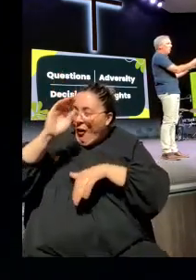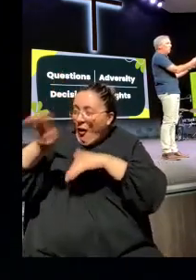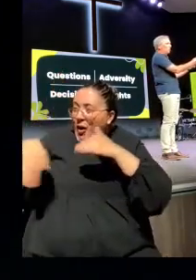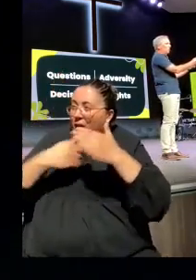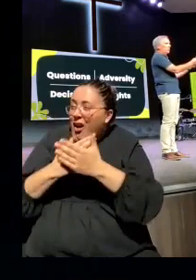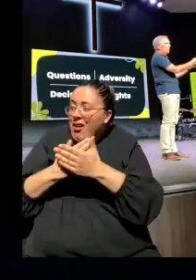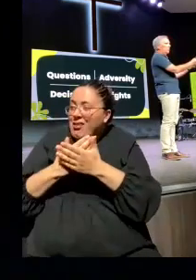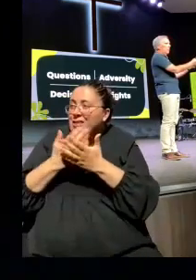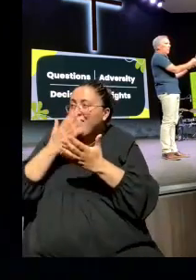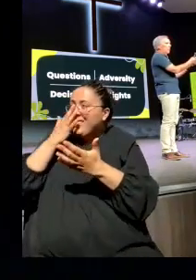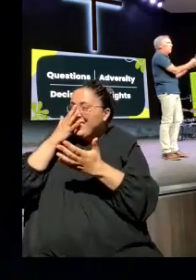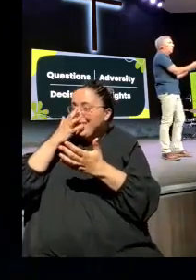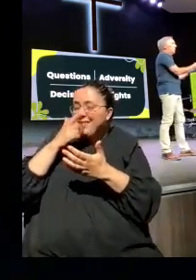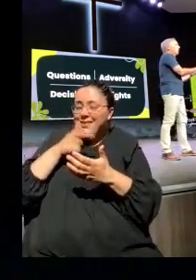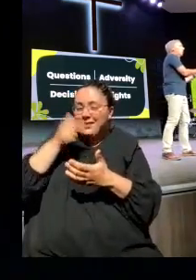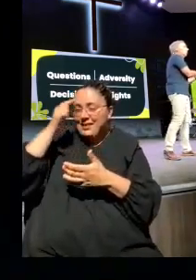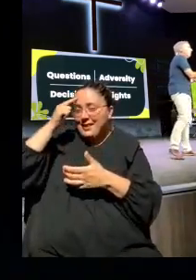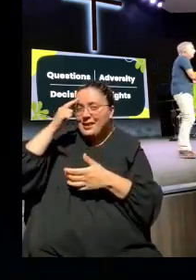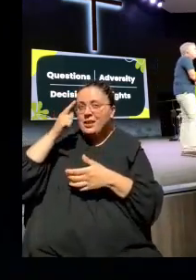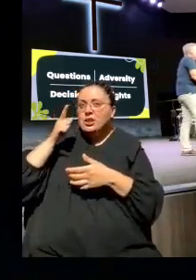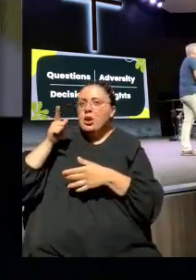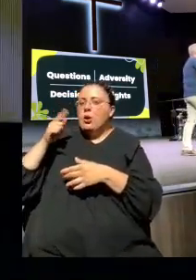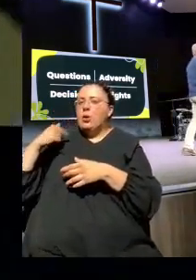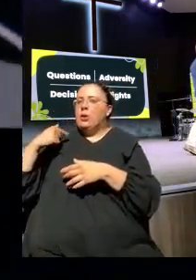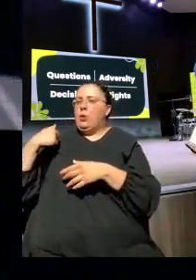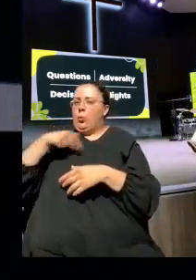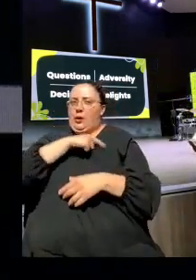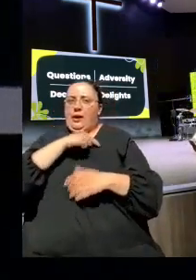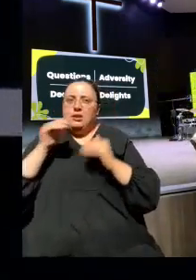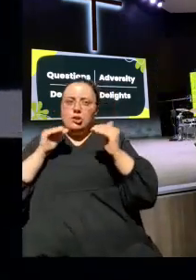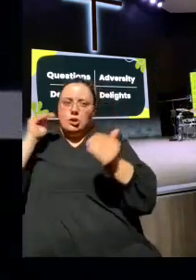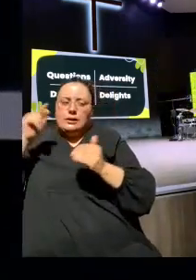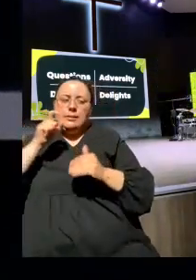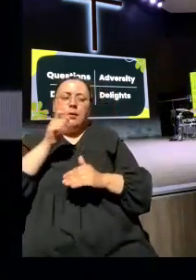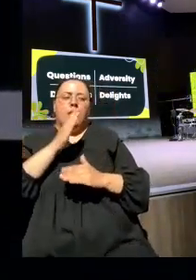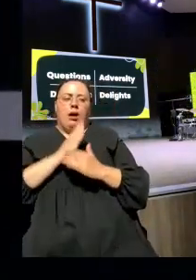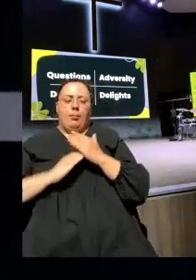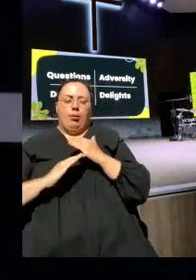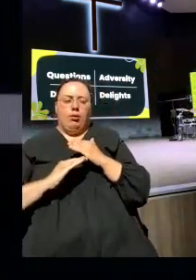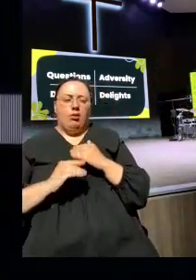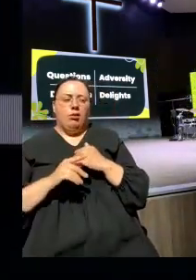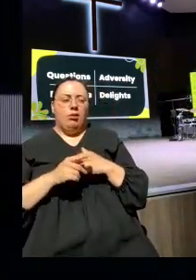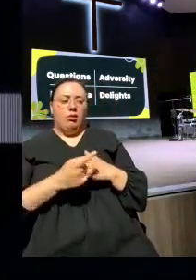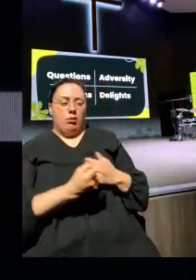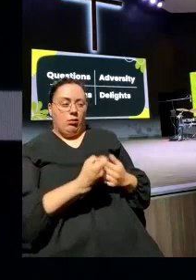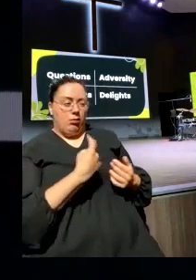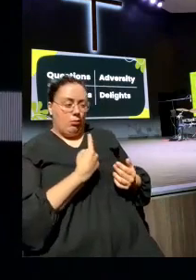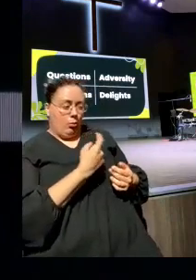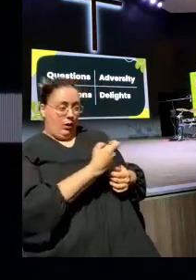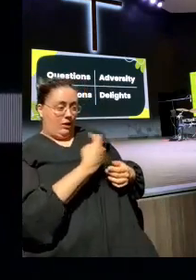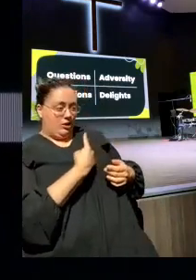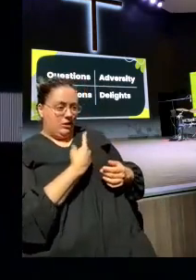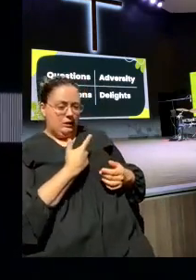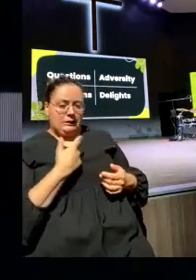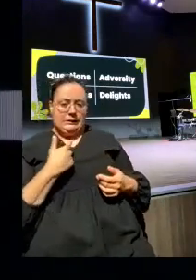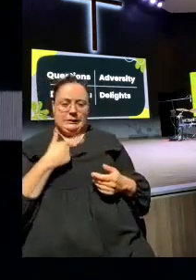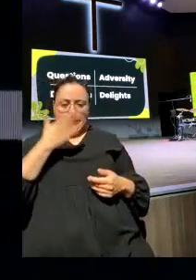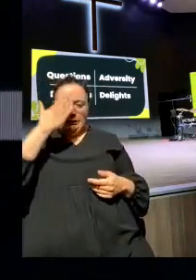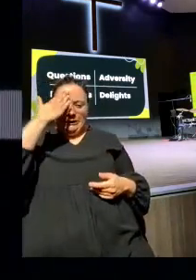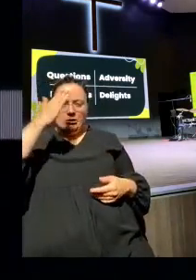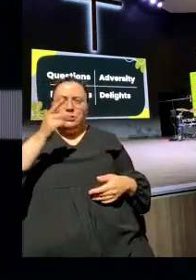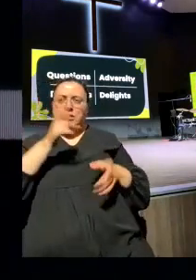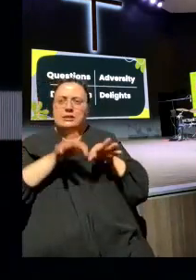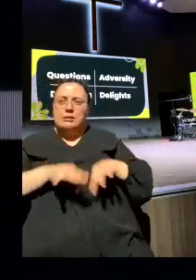more answers. The humility of admitting to our kids, I have questions I can't answer about my faith. I struggle with some of the